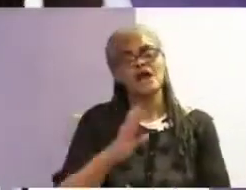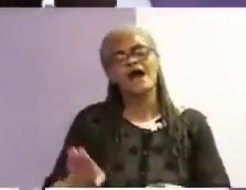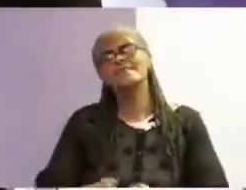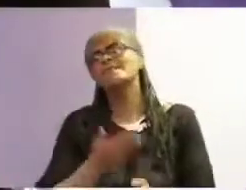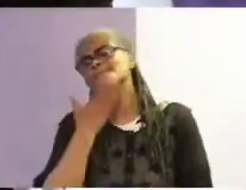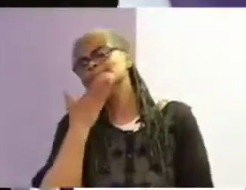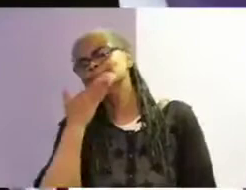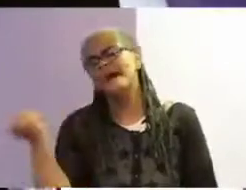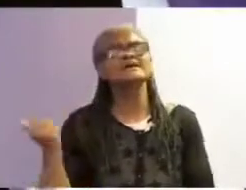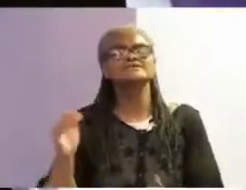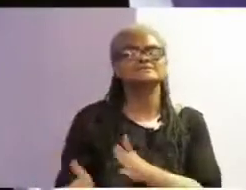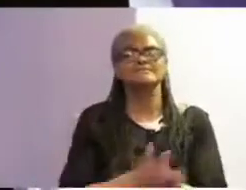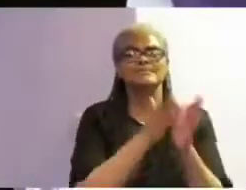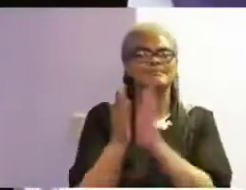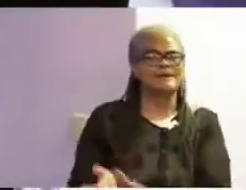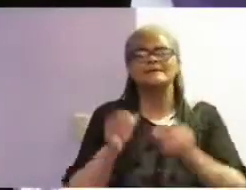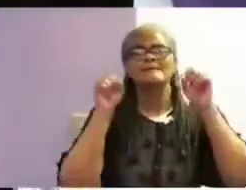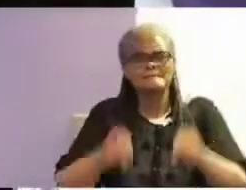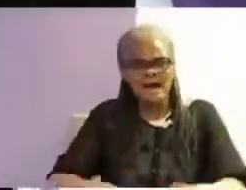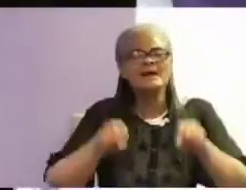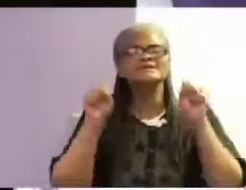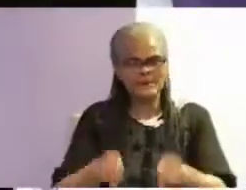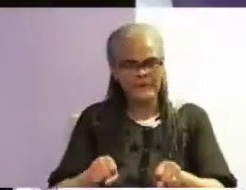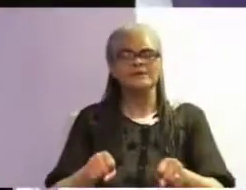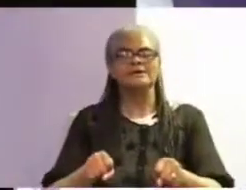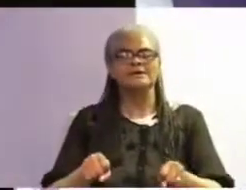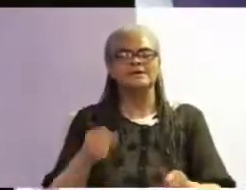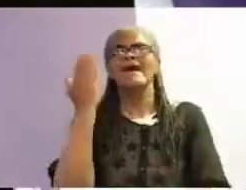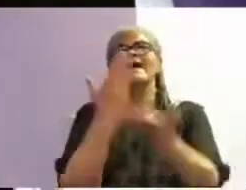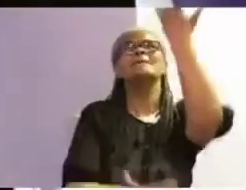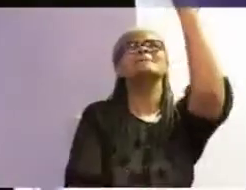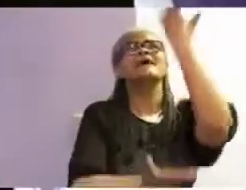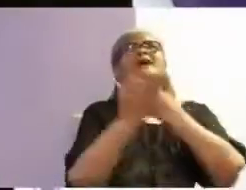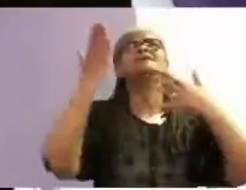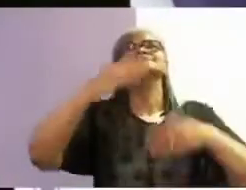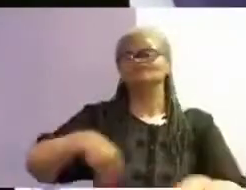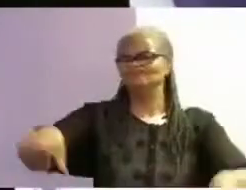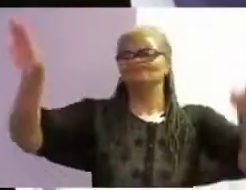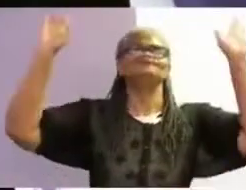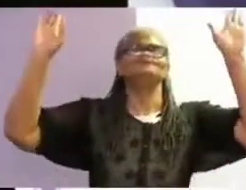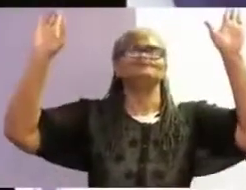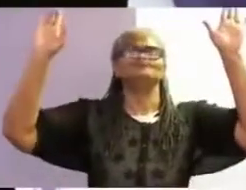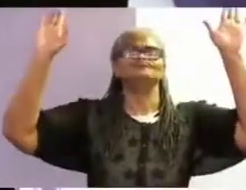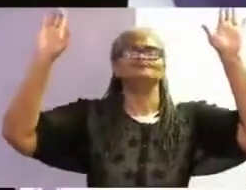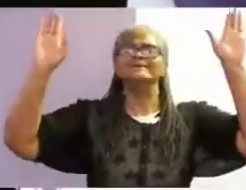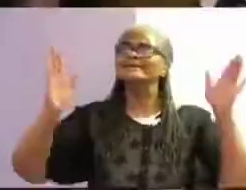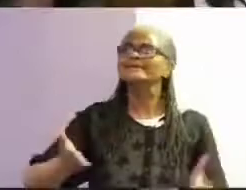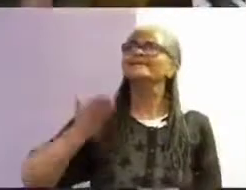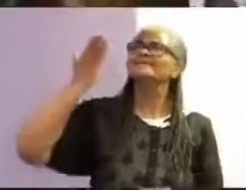your mouth, throw your head back, throw your hands up, and give God.